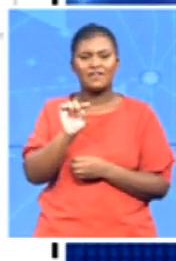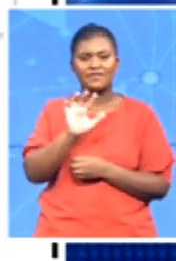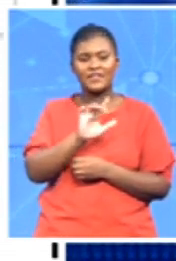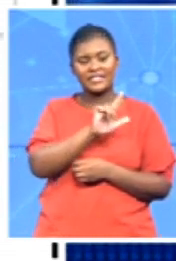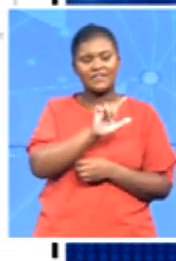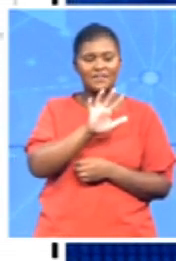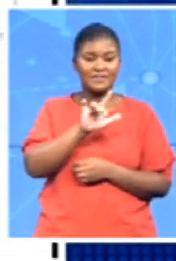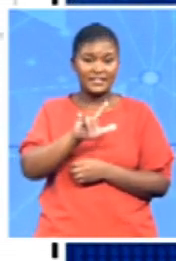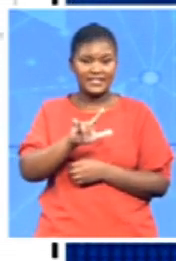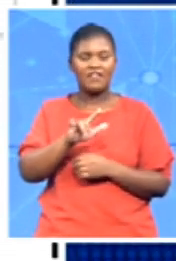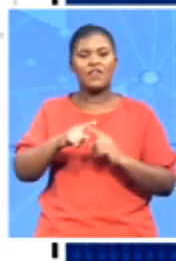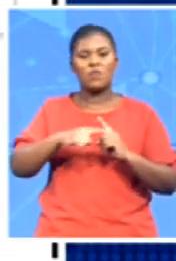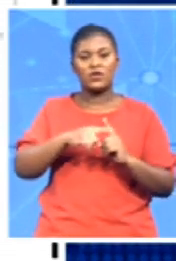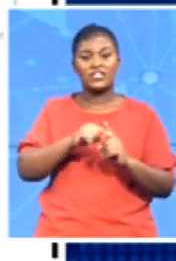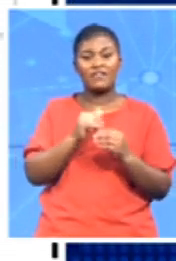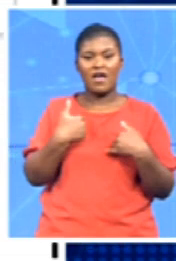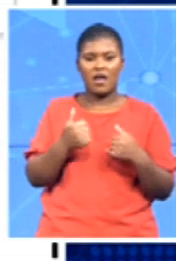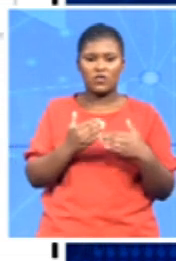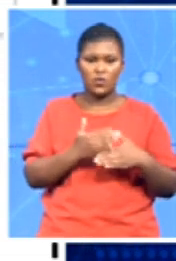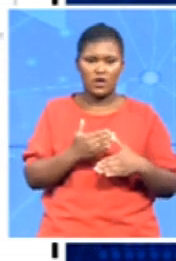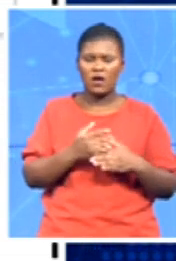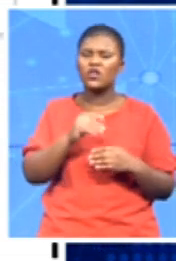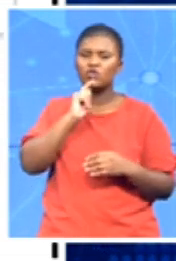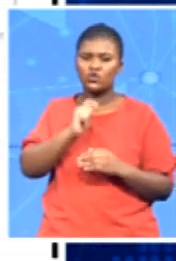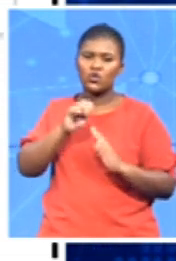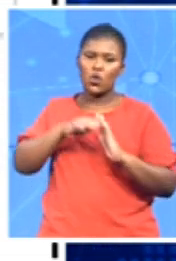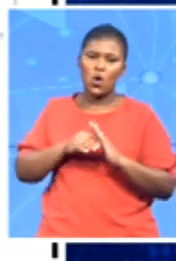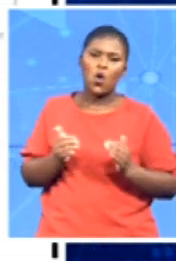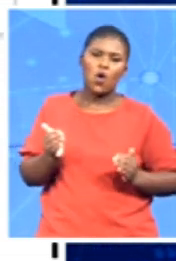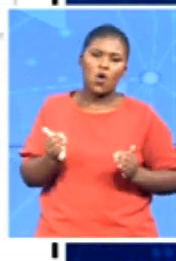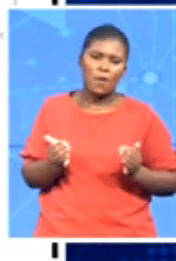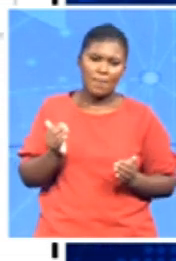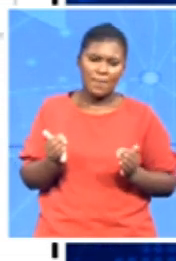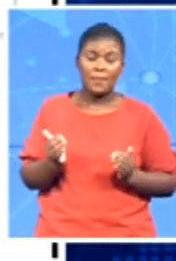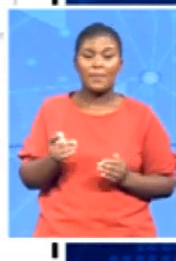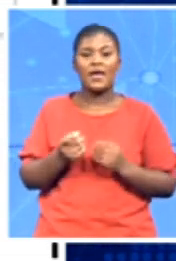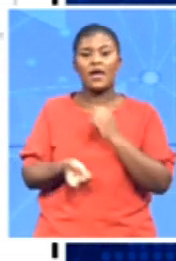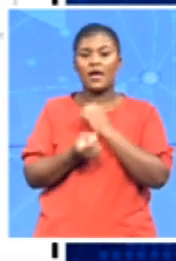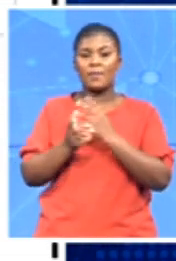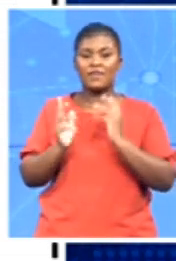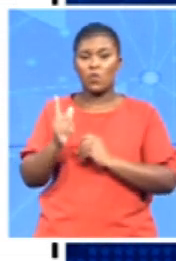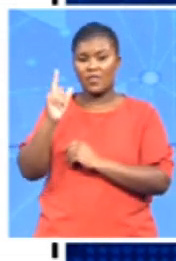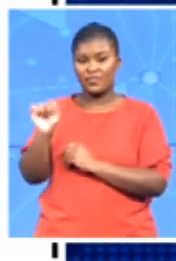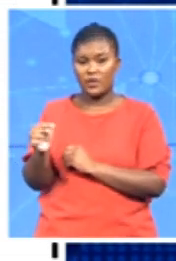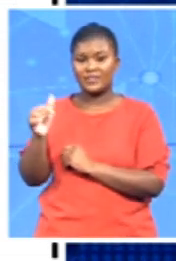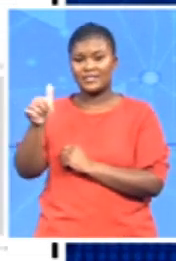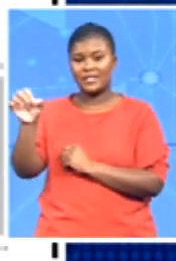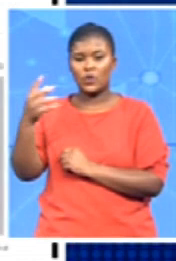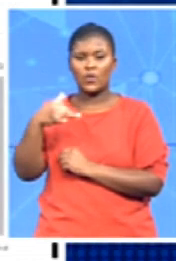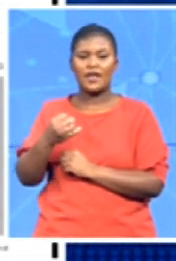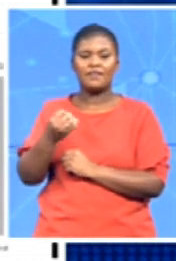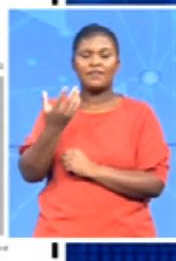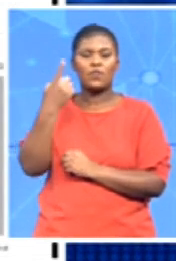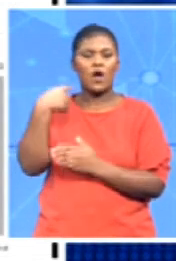significantly lower compared to the 1,600 we had about a week ago. And that